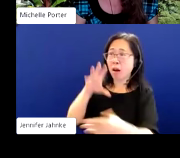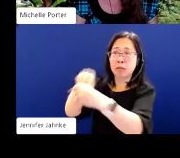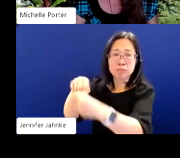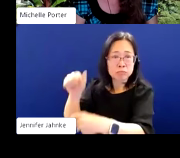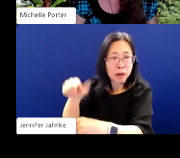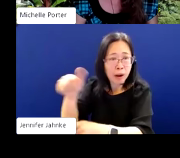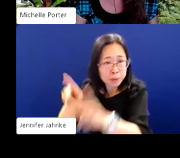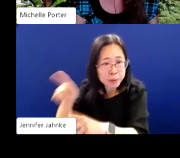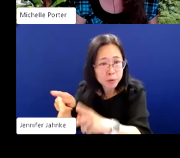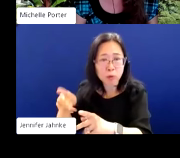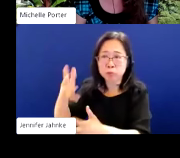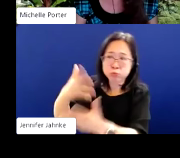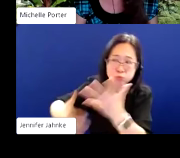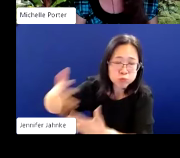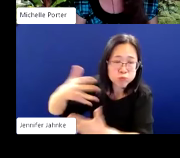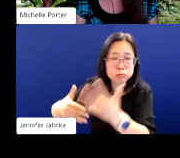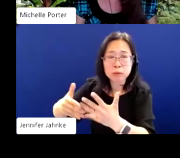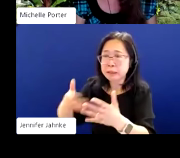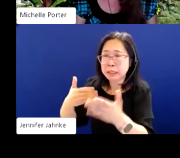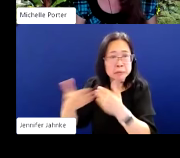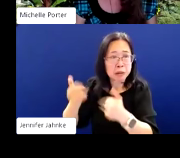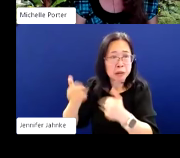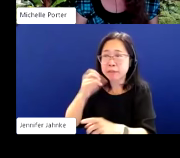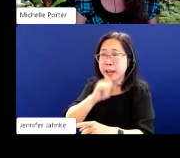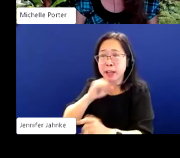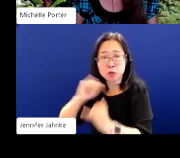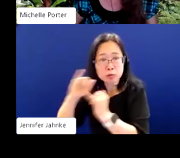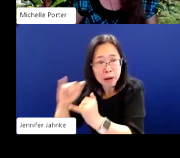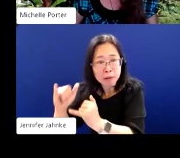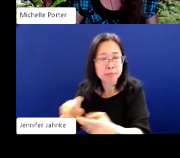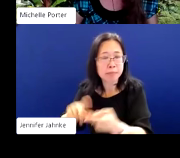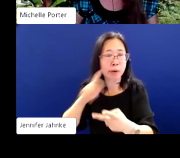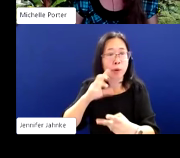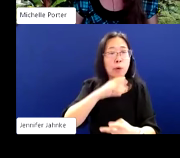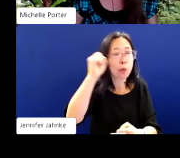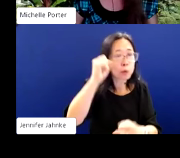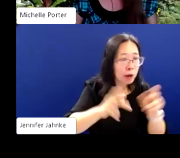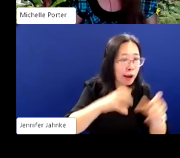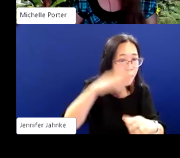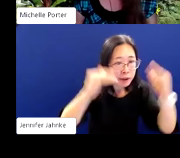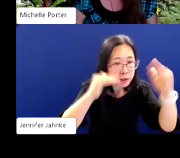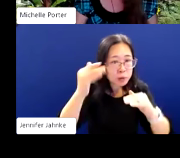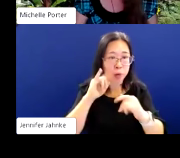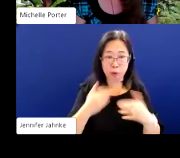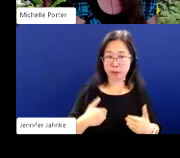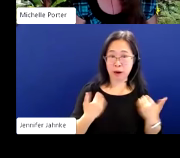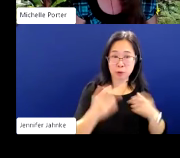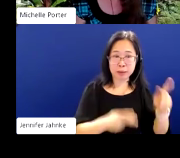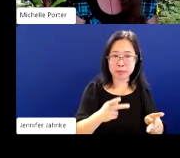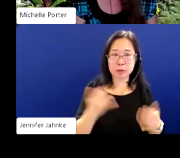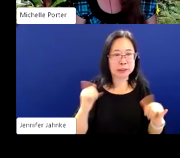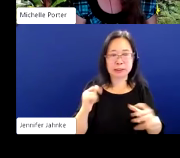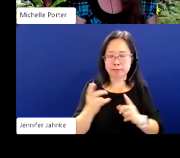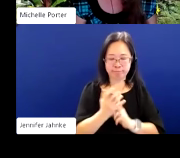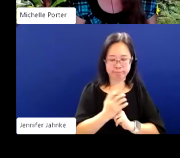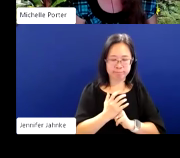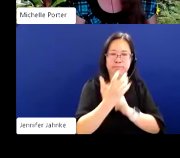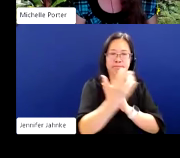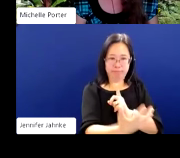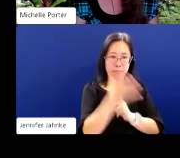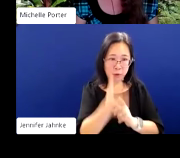other people who are either your own age, older adults, or who are younger. And we all know that there are very negative